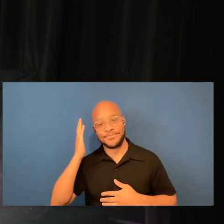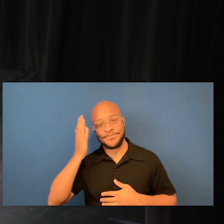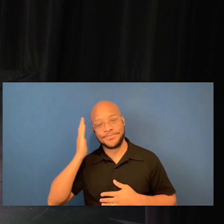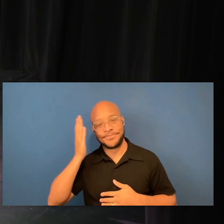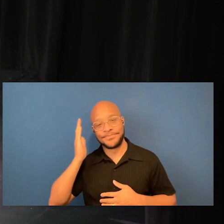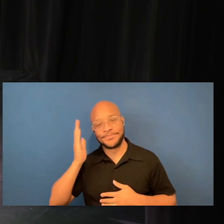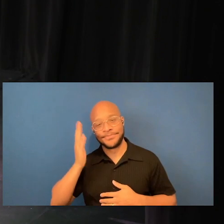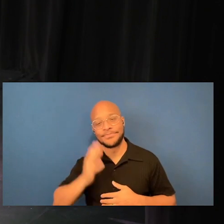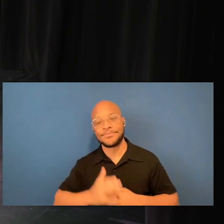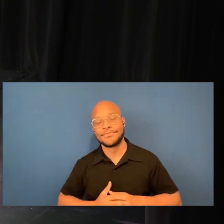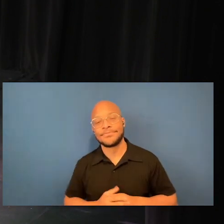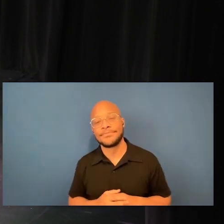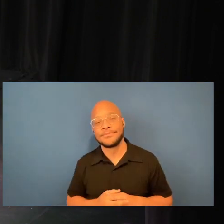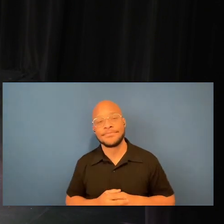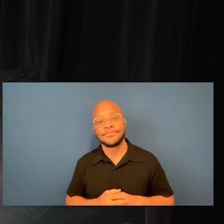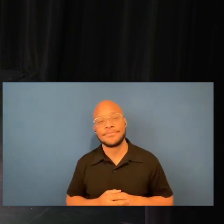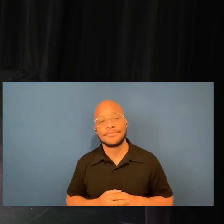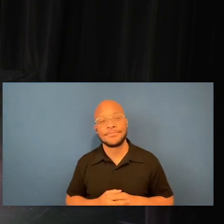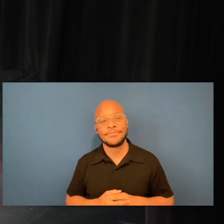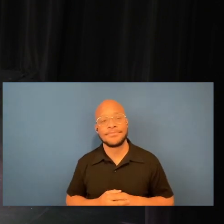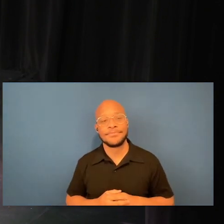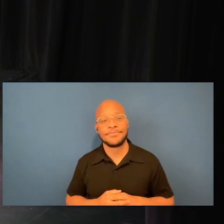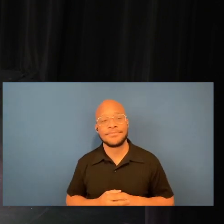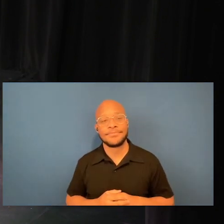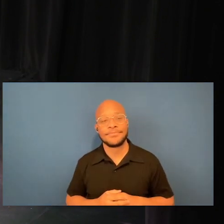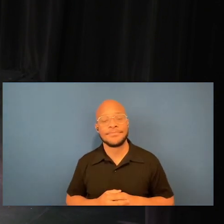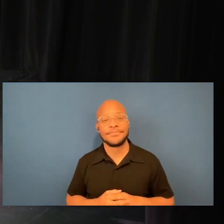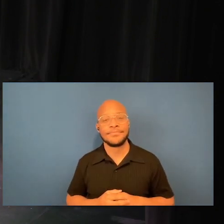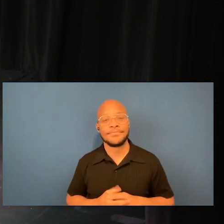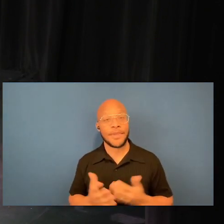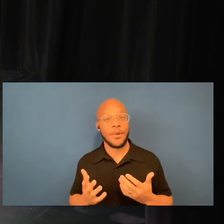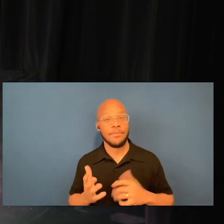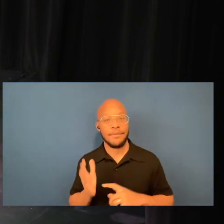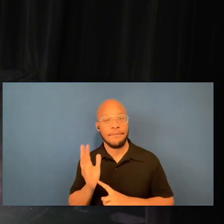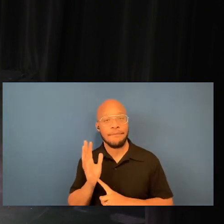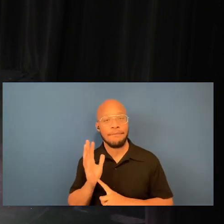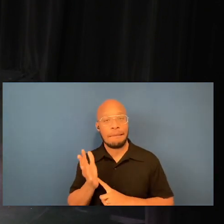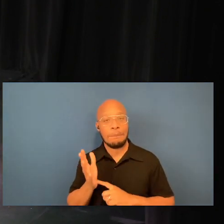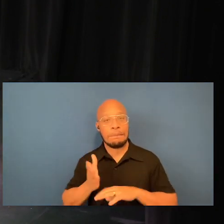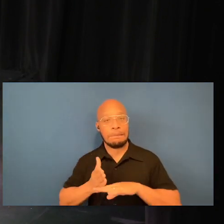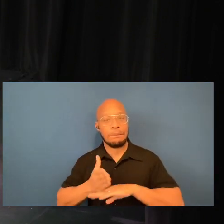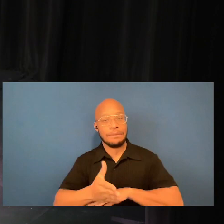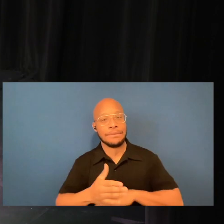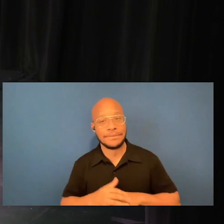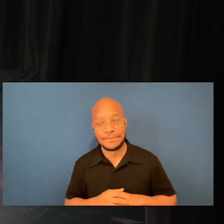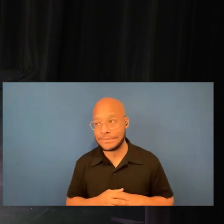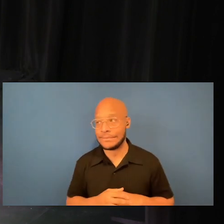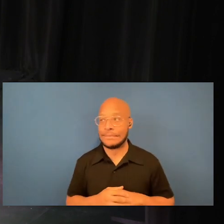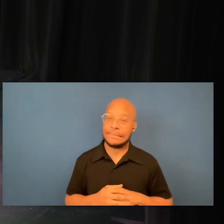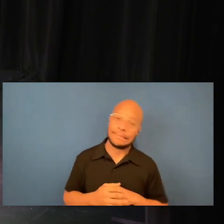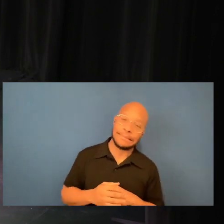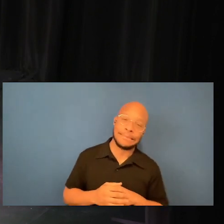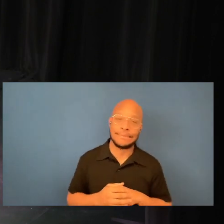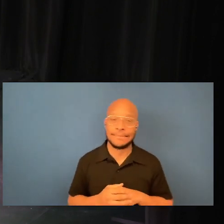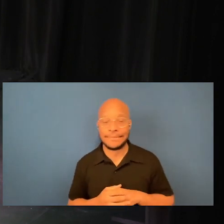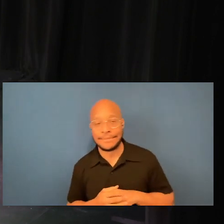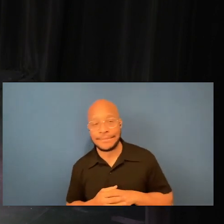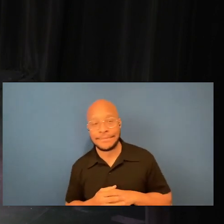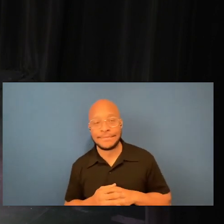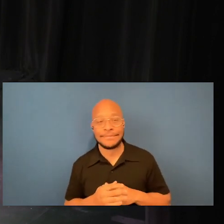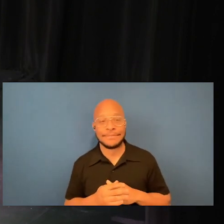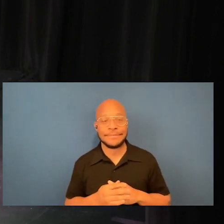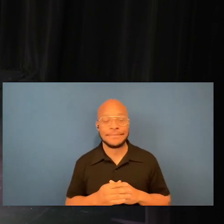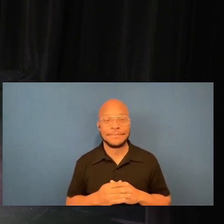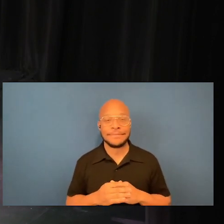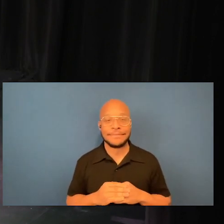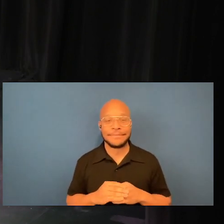and only 5 minutes late. All good. Okay, let's do it. Let's do